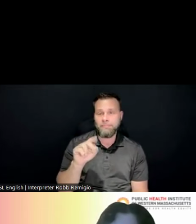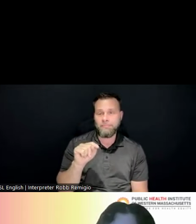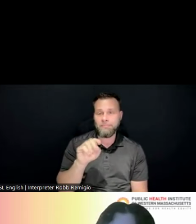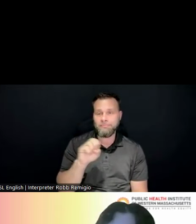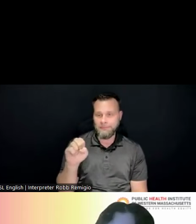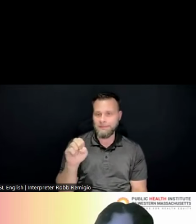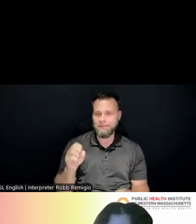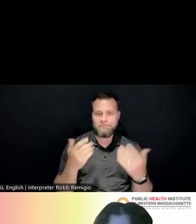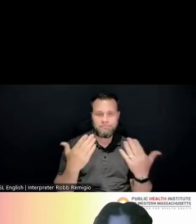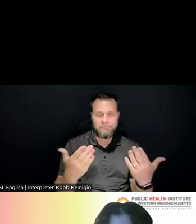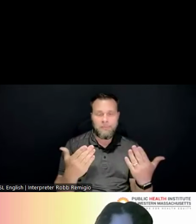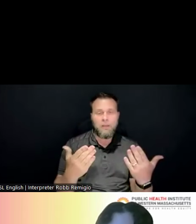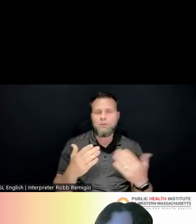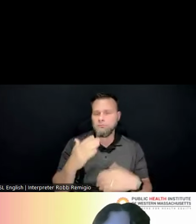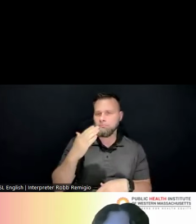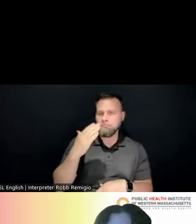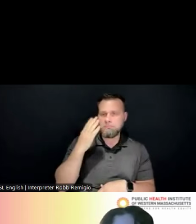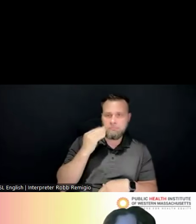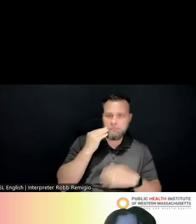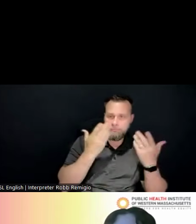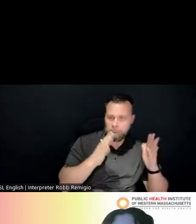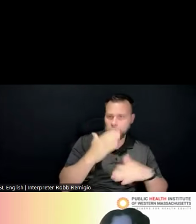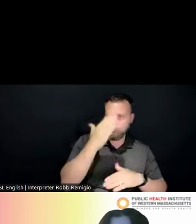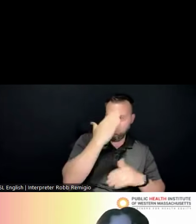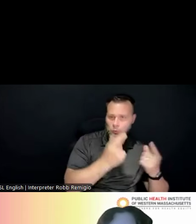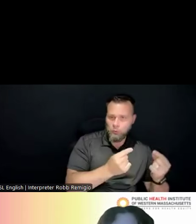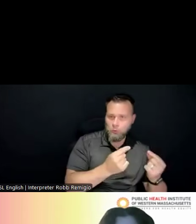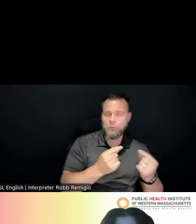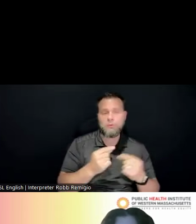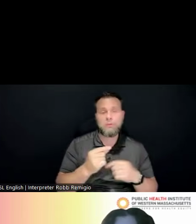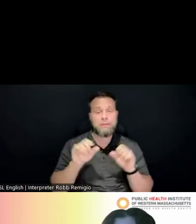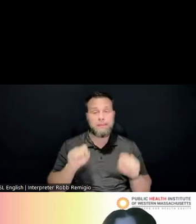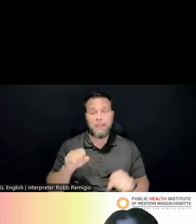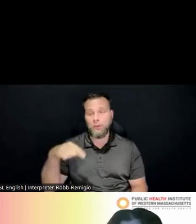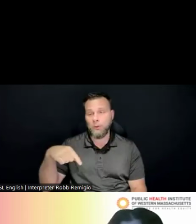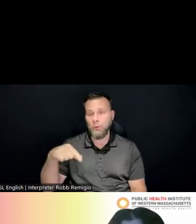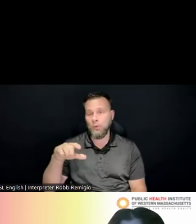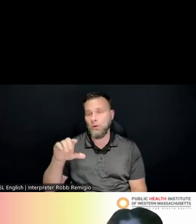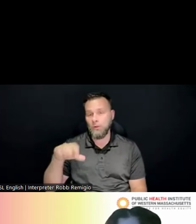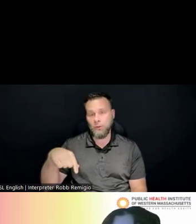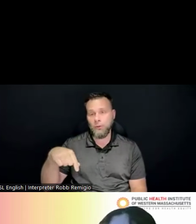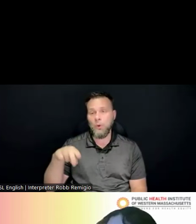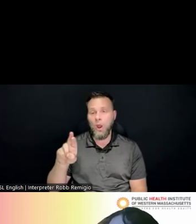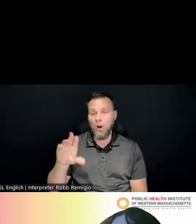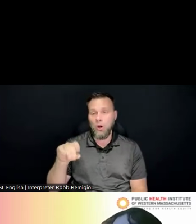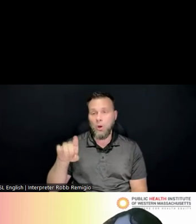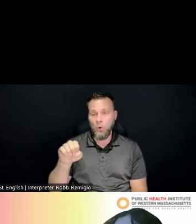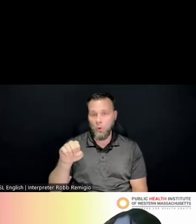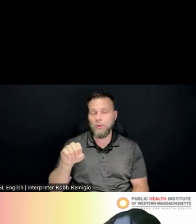drill. You can either scan the QR code or open the link that I just put in the